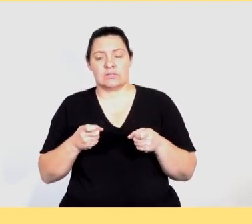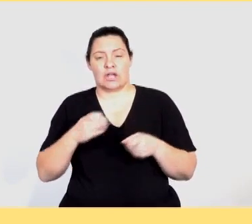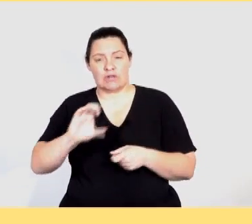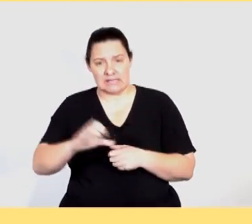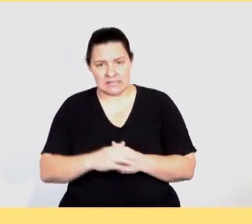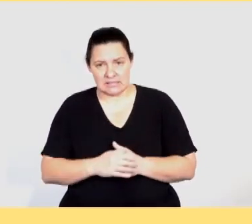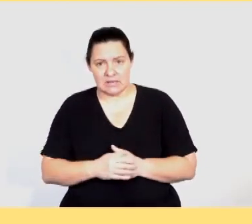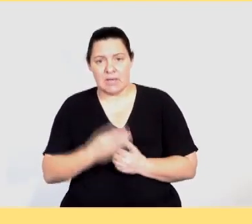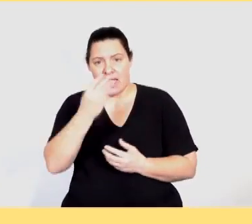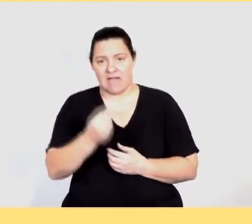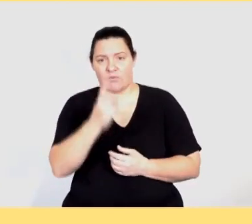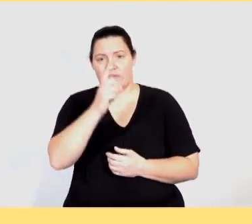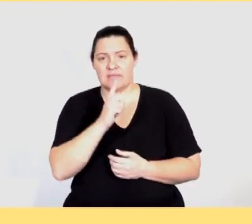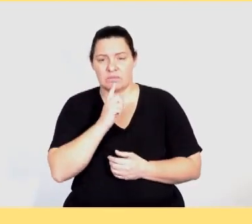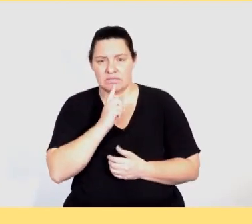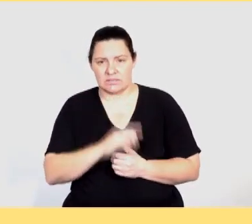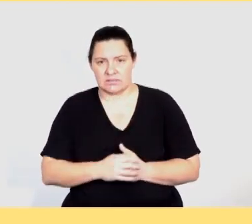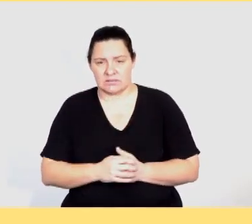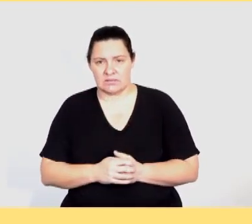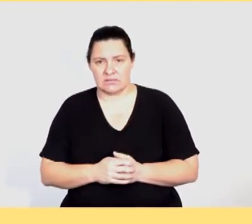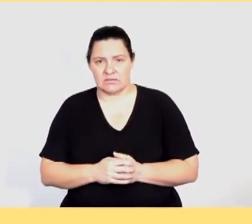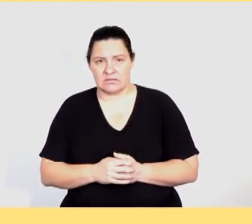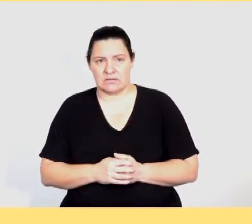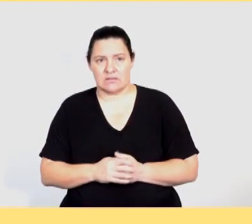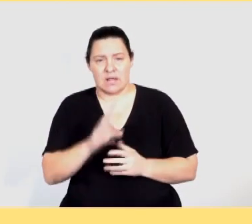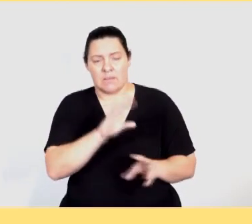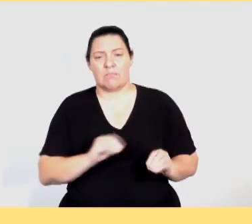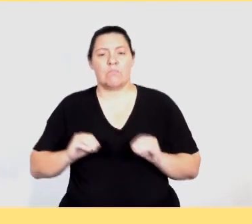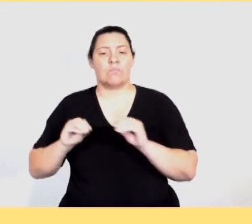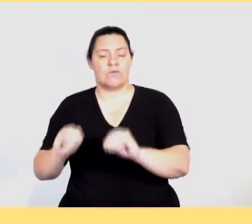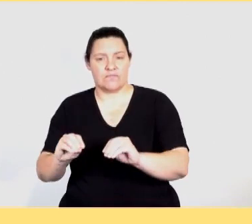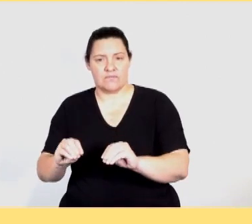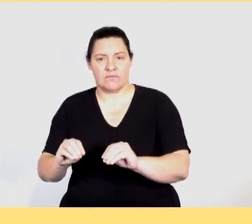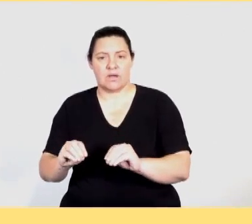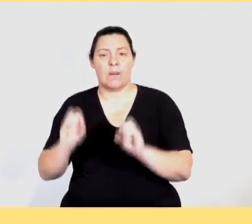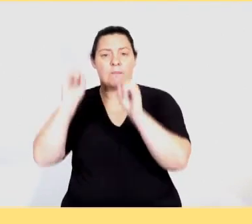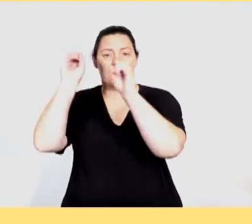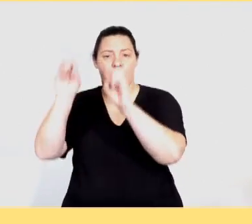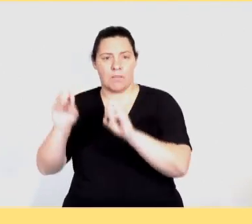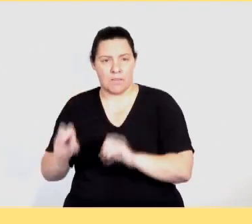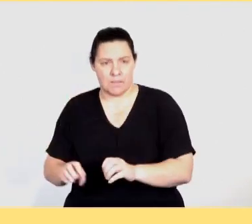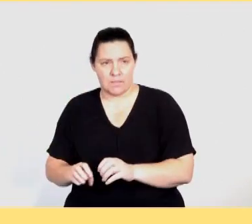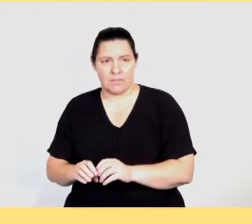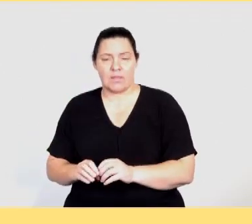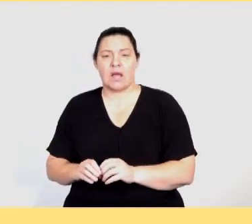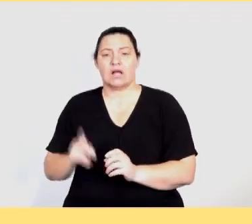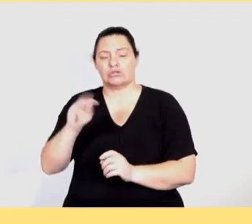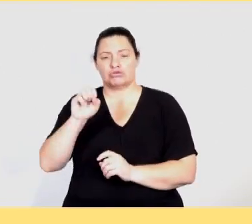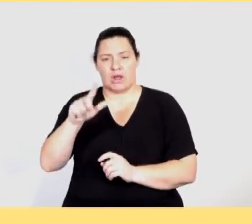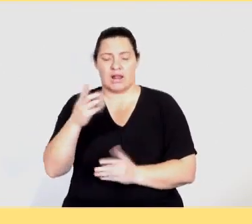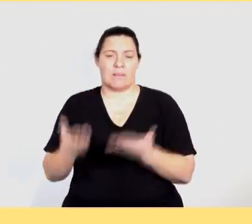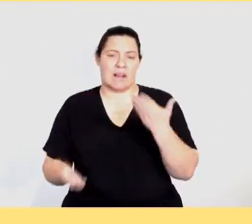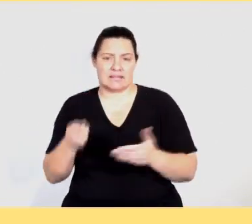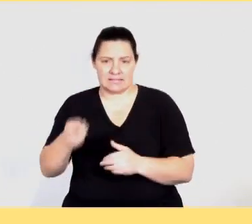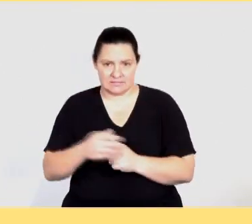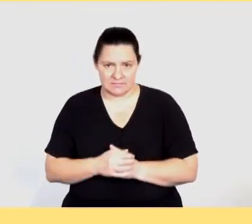control, and there I have my 1,000. I would then move on to posting to the